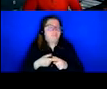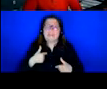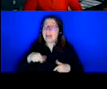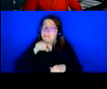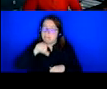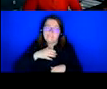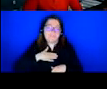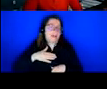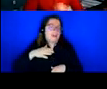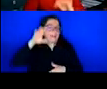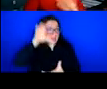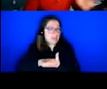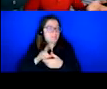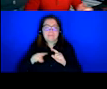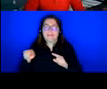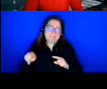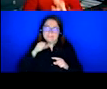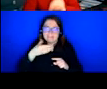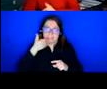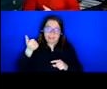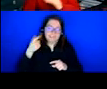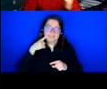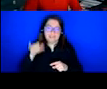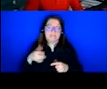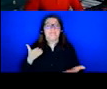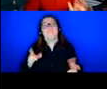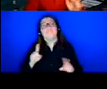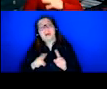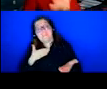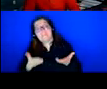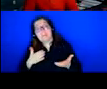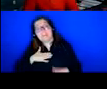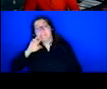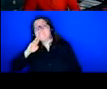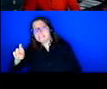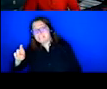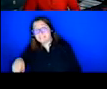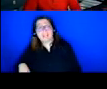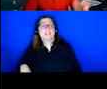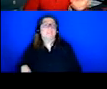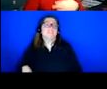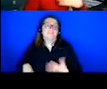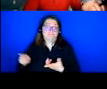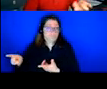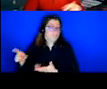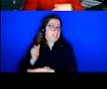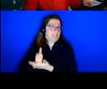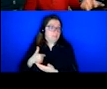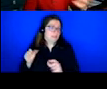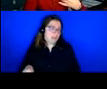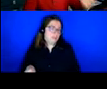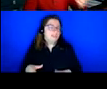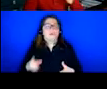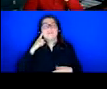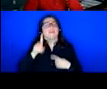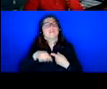wouldn't count on him for that too as well. But I might count on my best friend or someone else to kind of have accountability buddy. But think about that